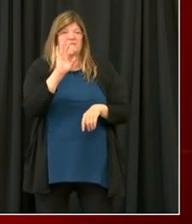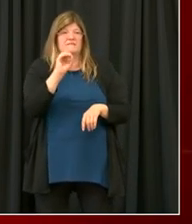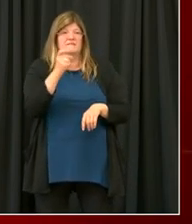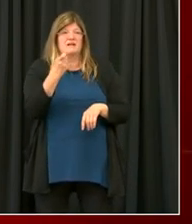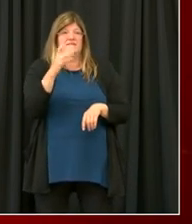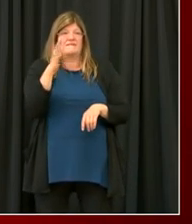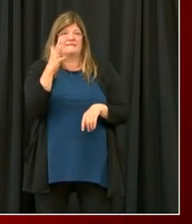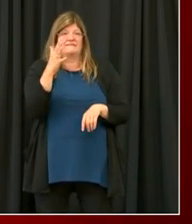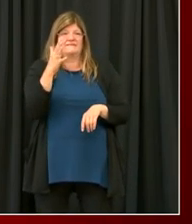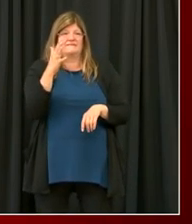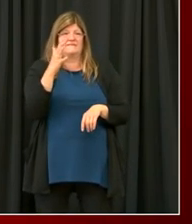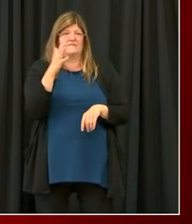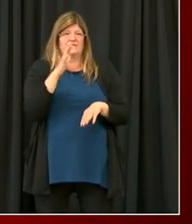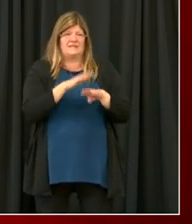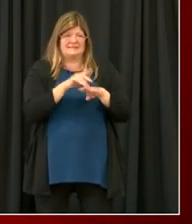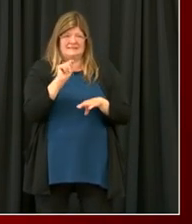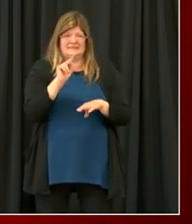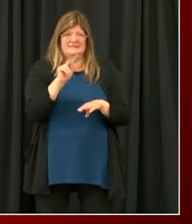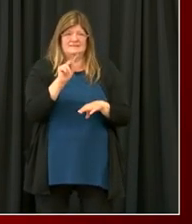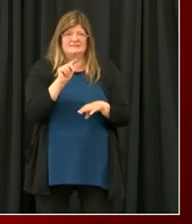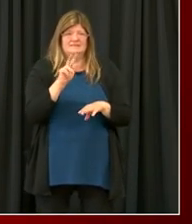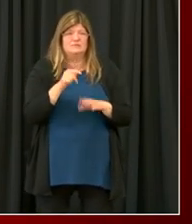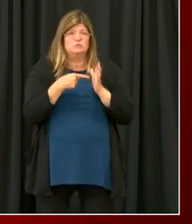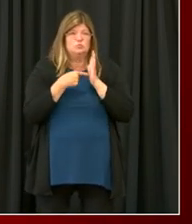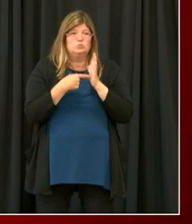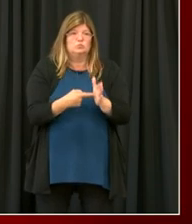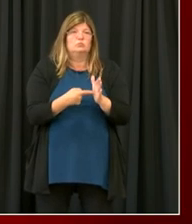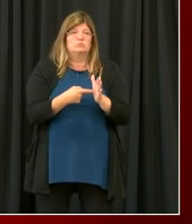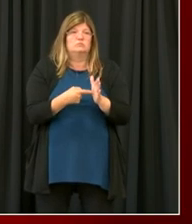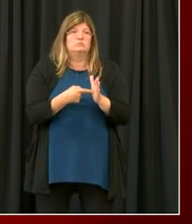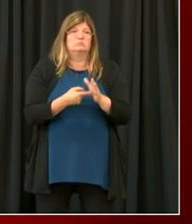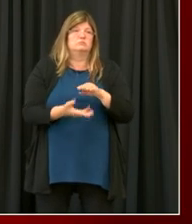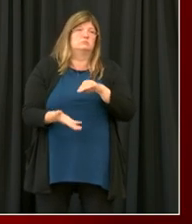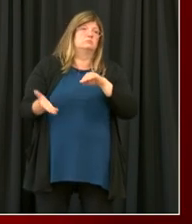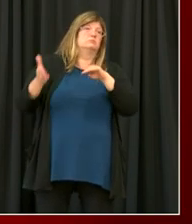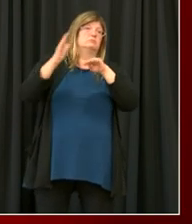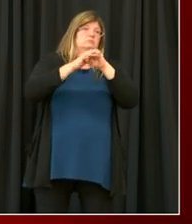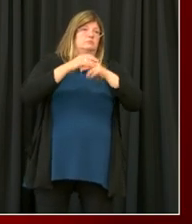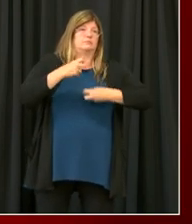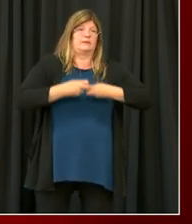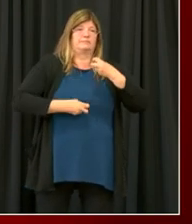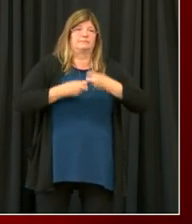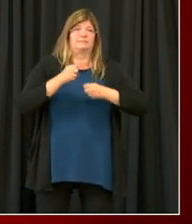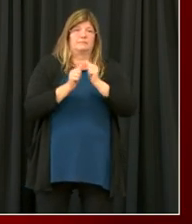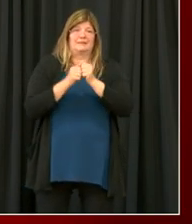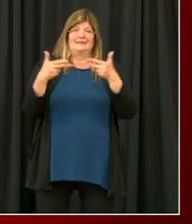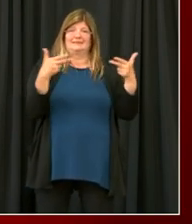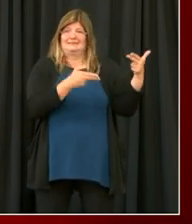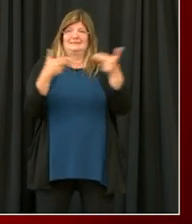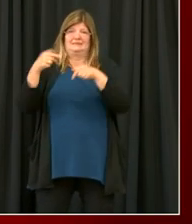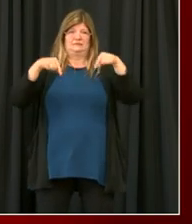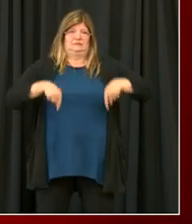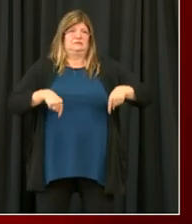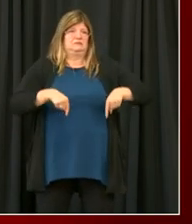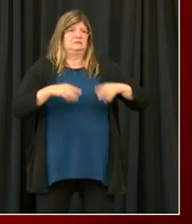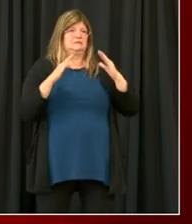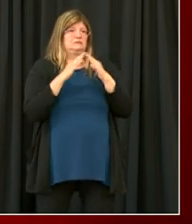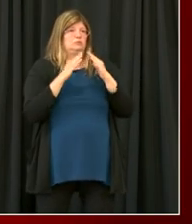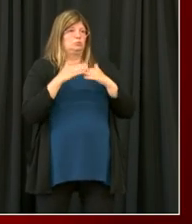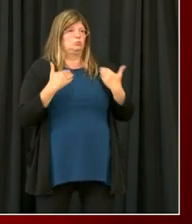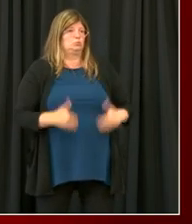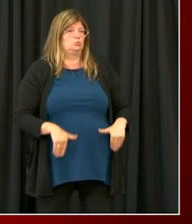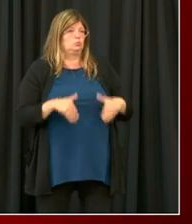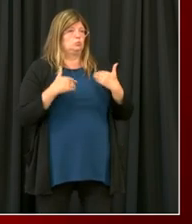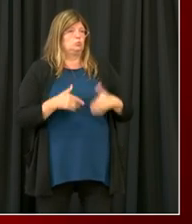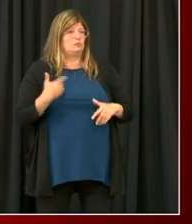that just shows you the rampant problem we have with guns in the city and people having access to